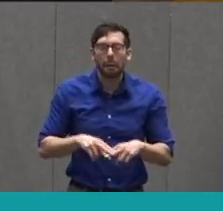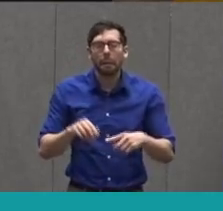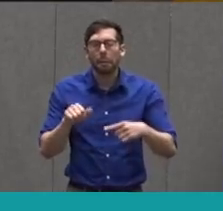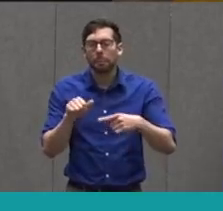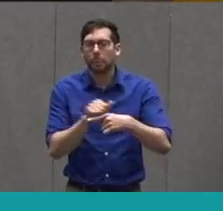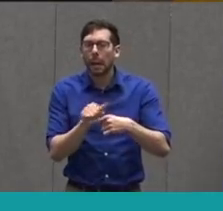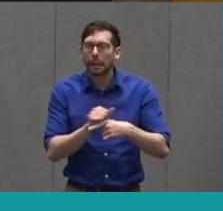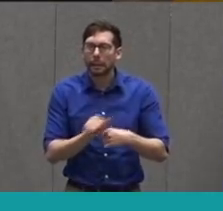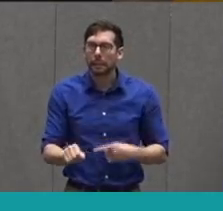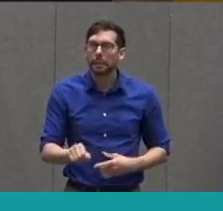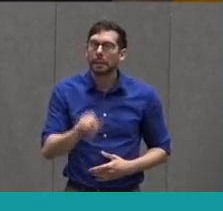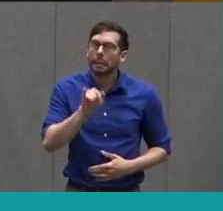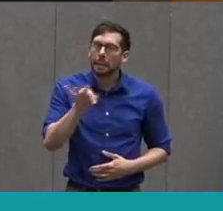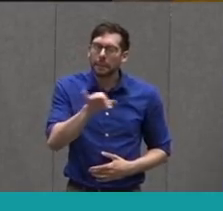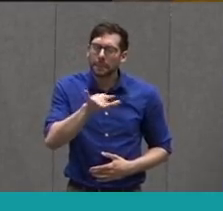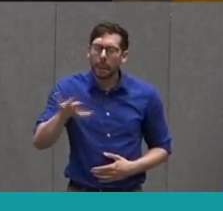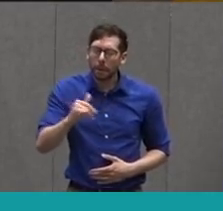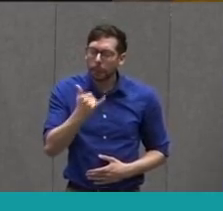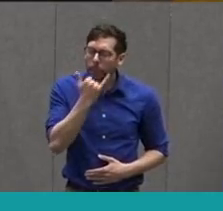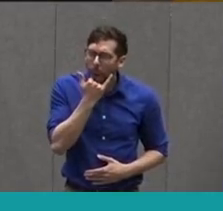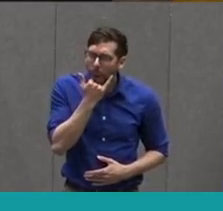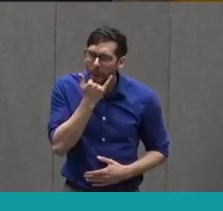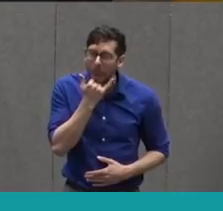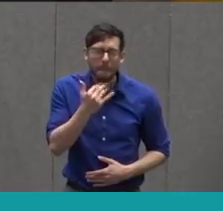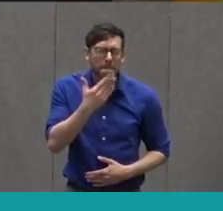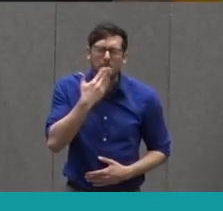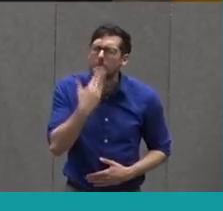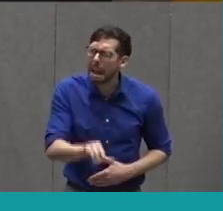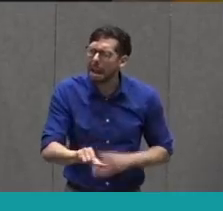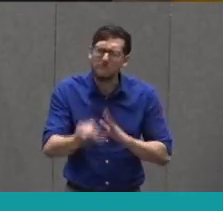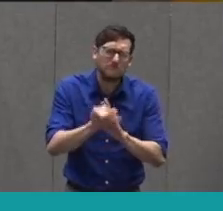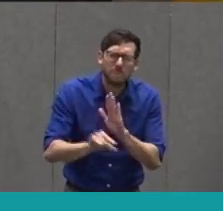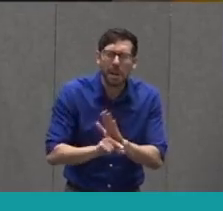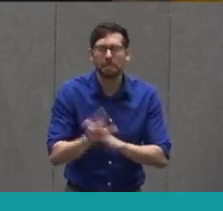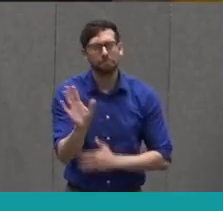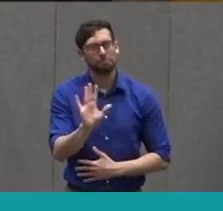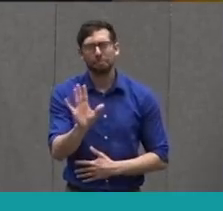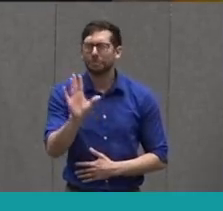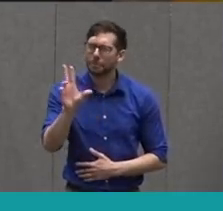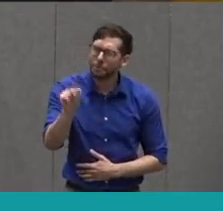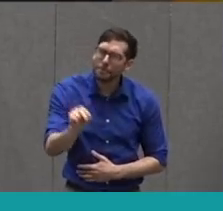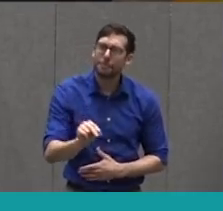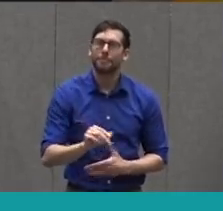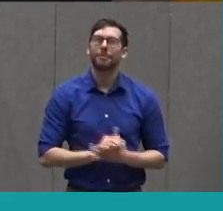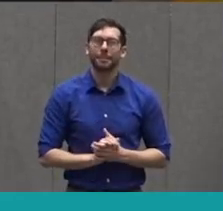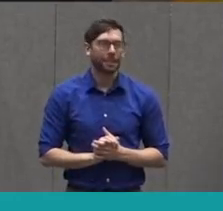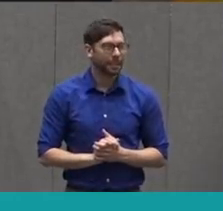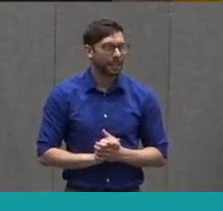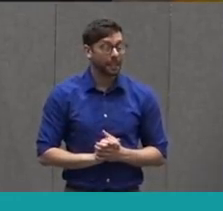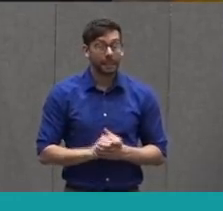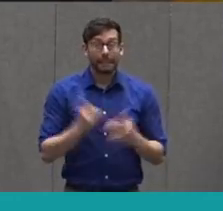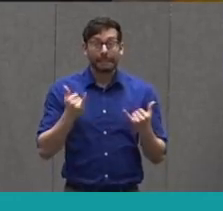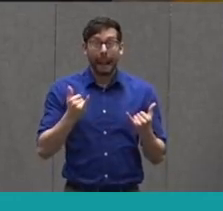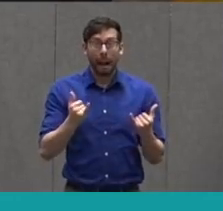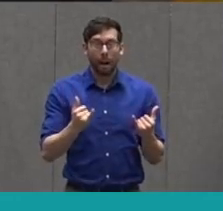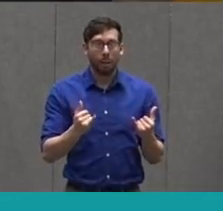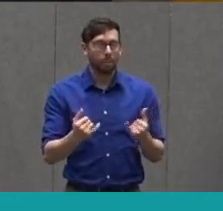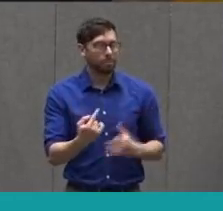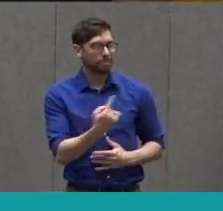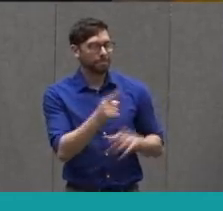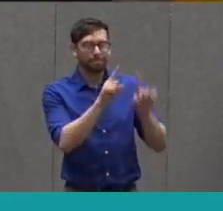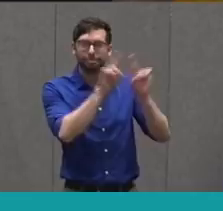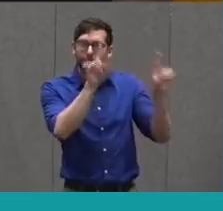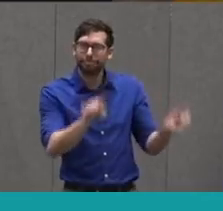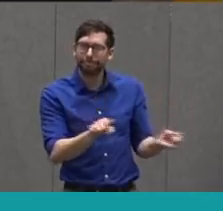you and give you a bad grade on anything. So I've got a squiggle up here on the flip chart that I'm going to work